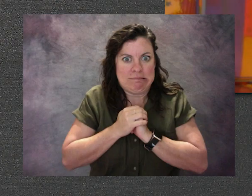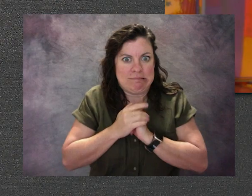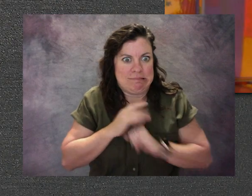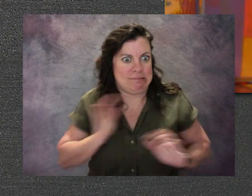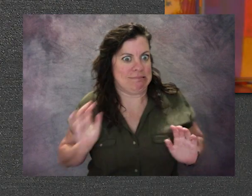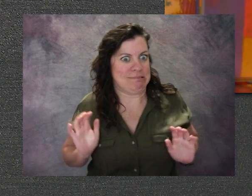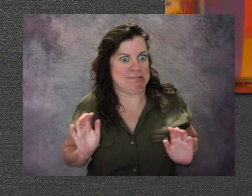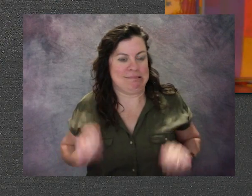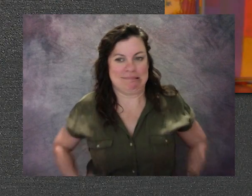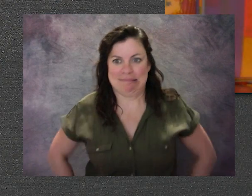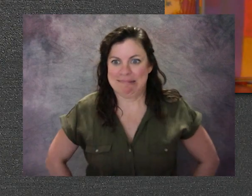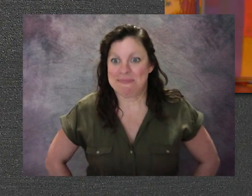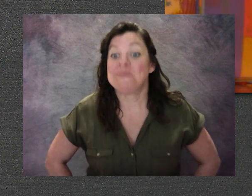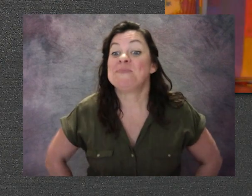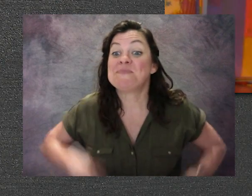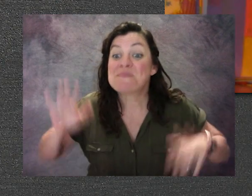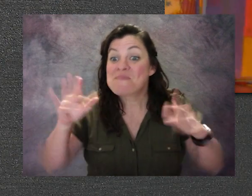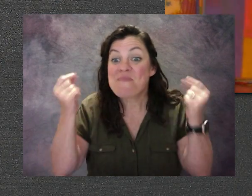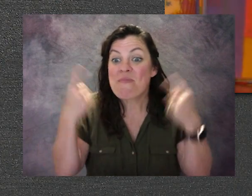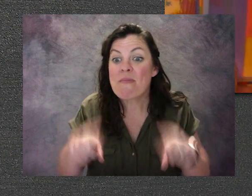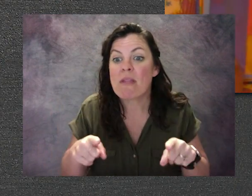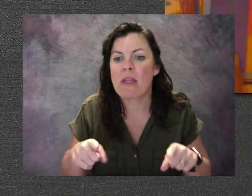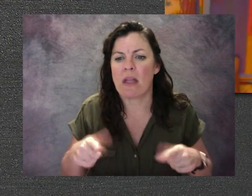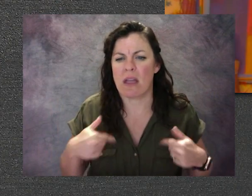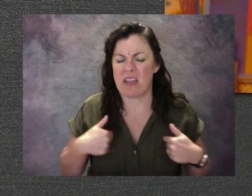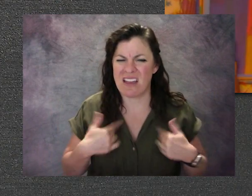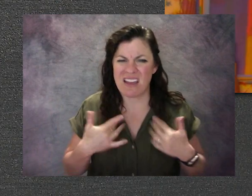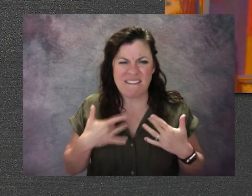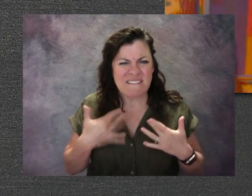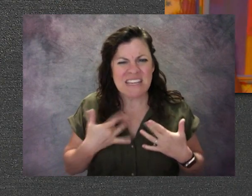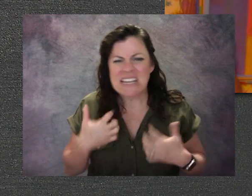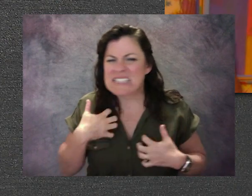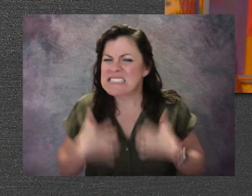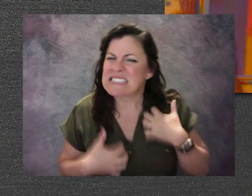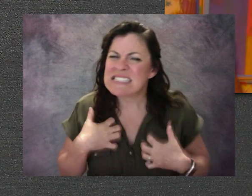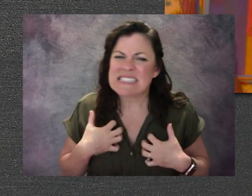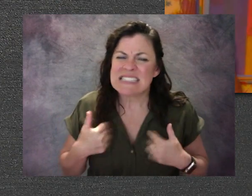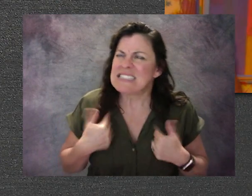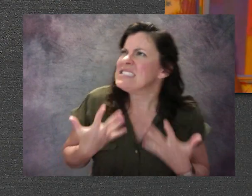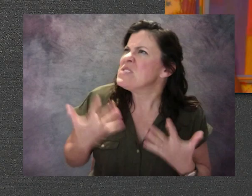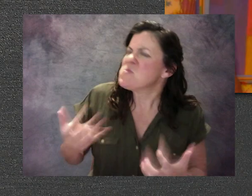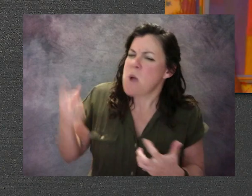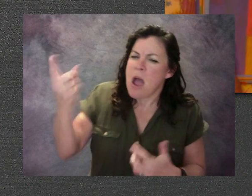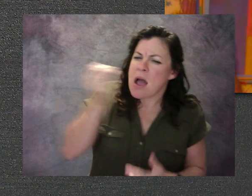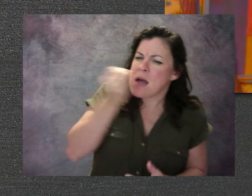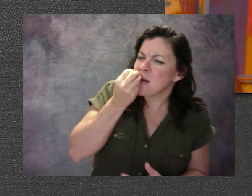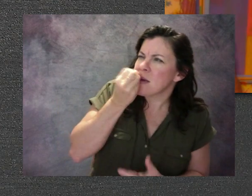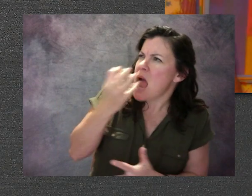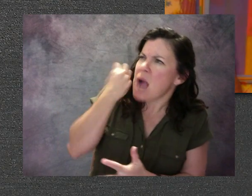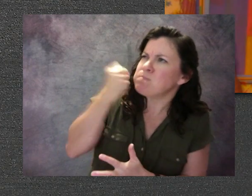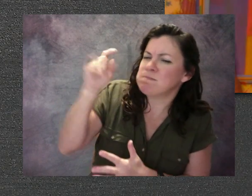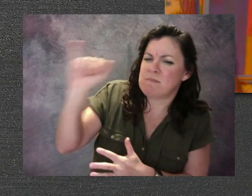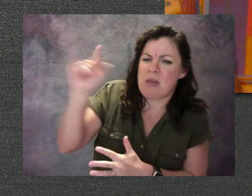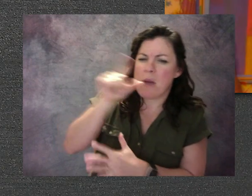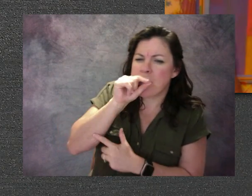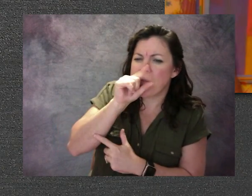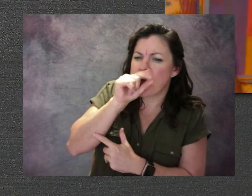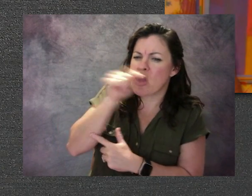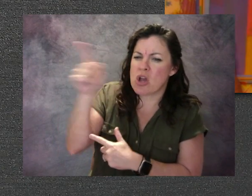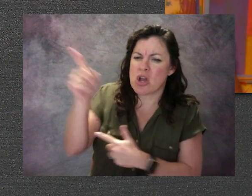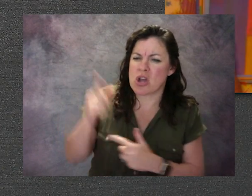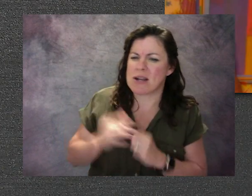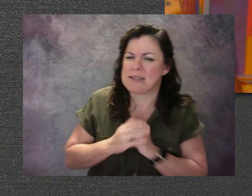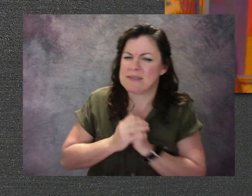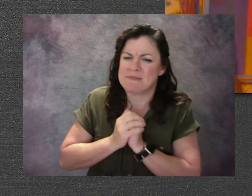But something inside me was even stronger than the urge to devour you. Deep inside, I envied you. You were free, free to